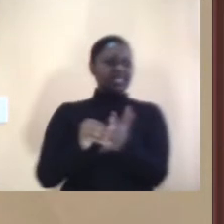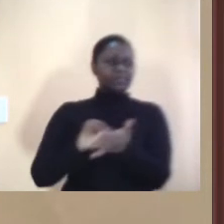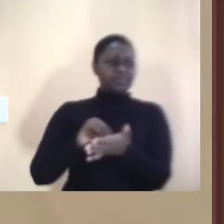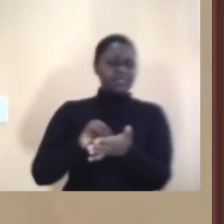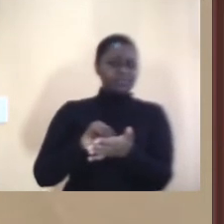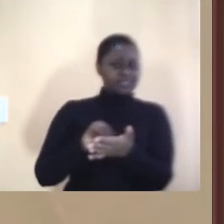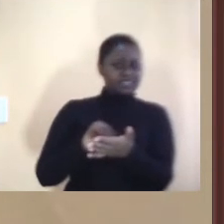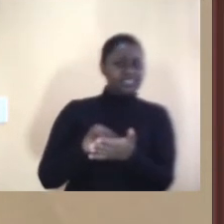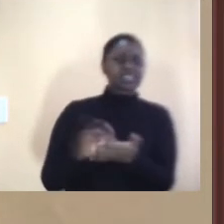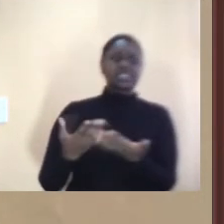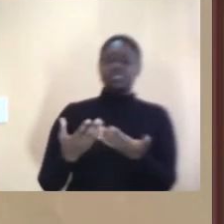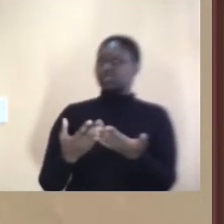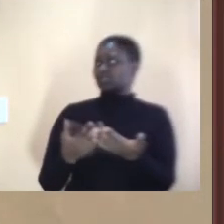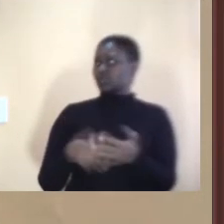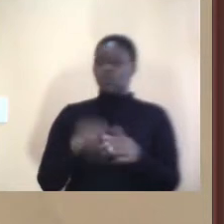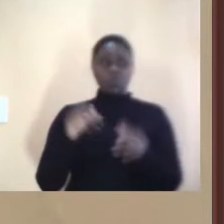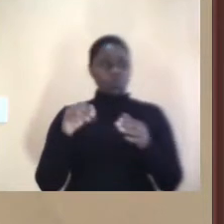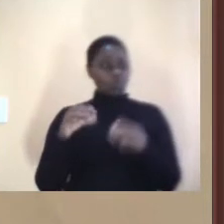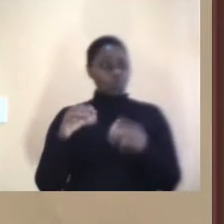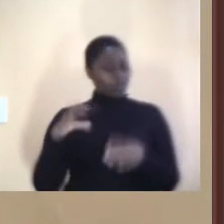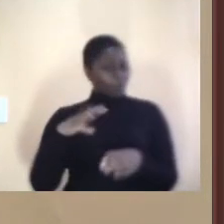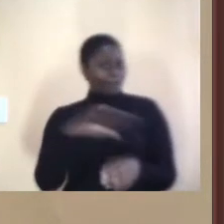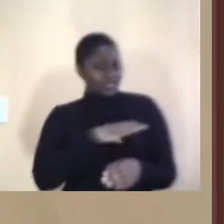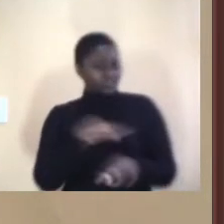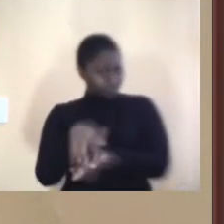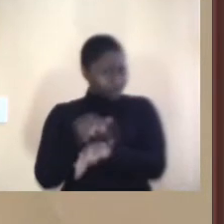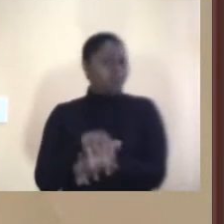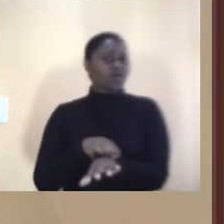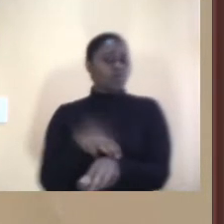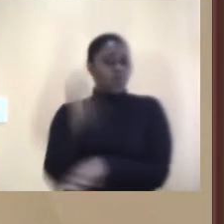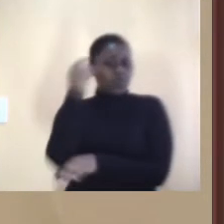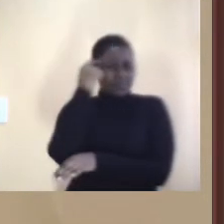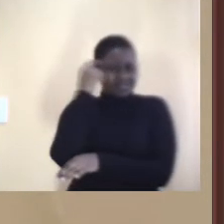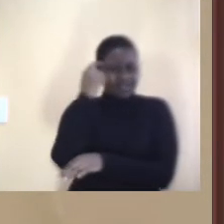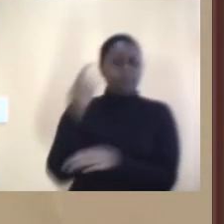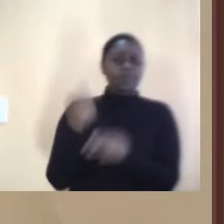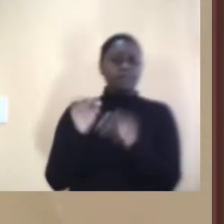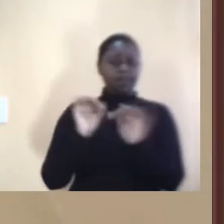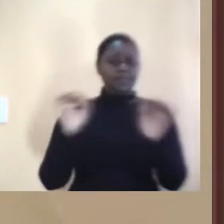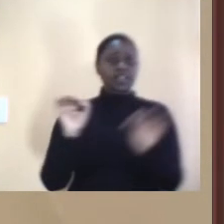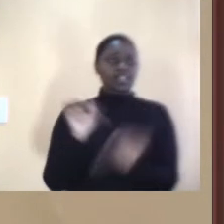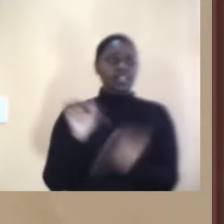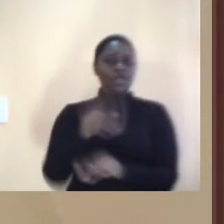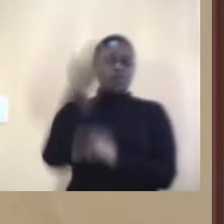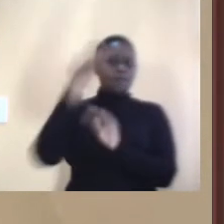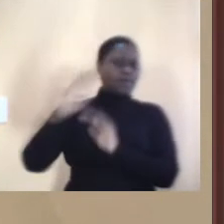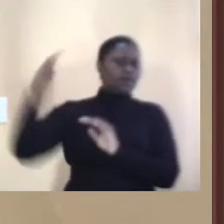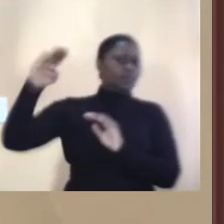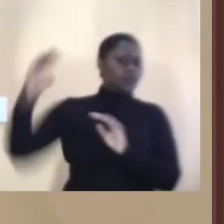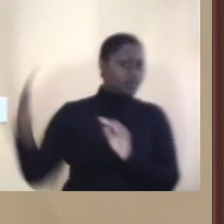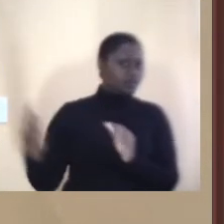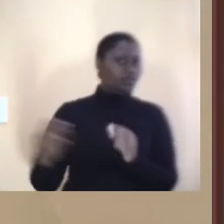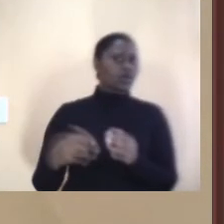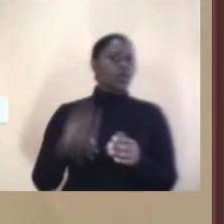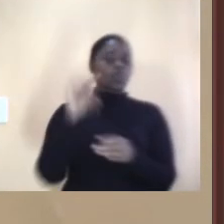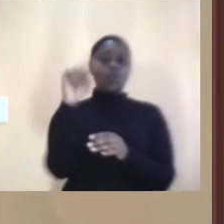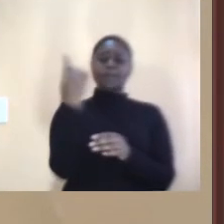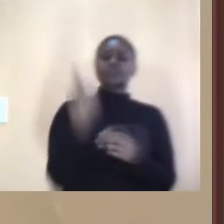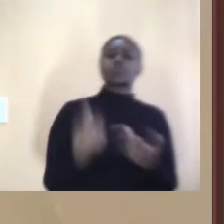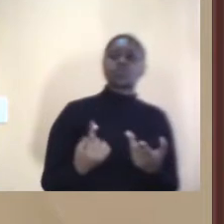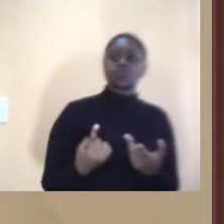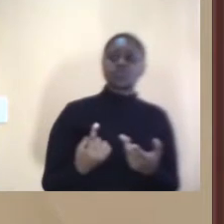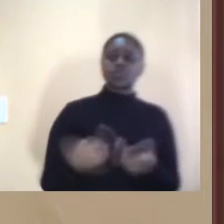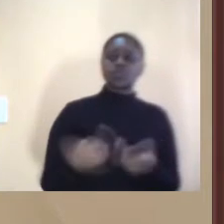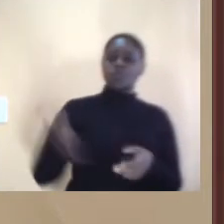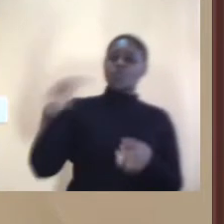by Canada with commercial farmers. We thought that the people of Bergville, the people of Mfumsinga, will be the one who